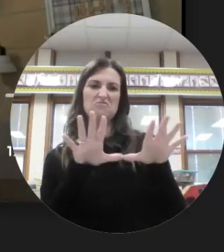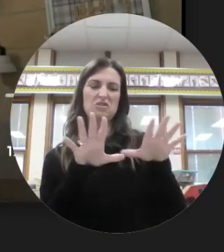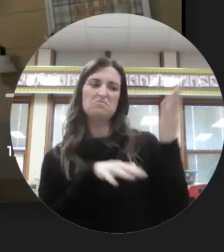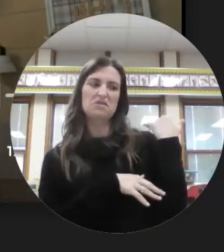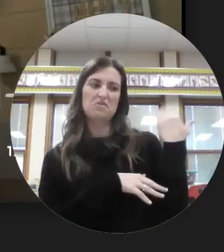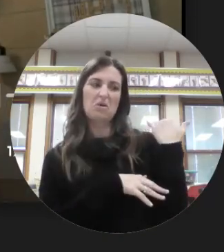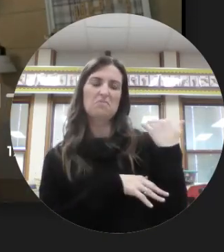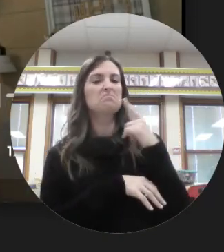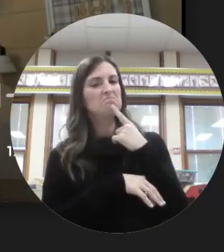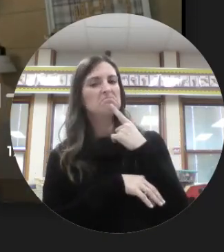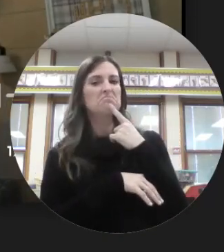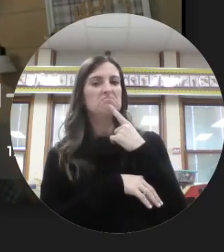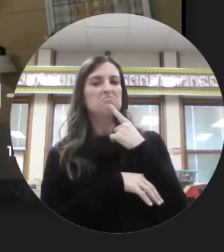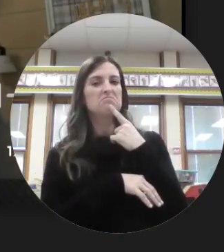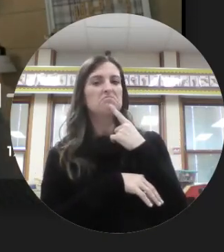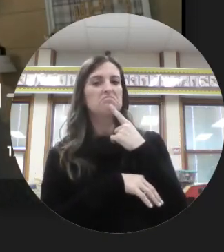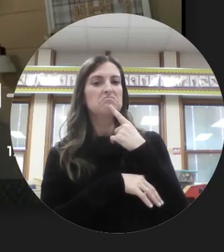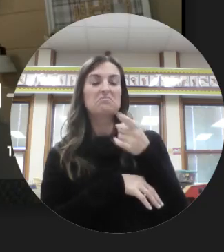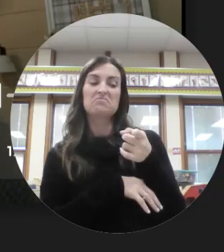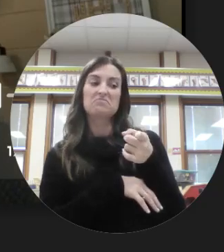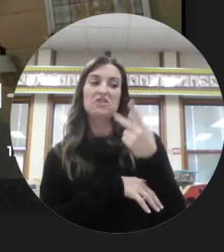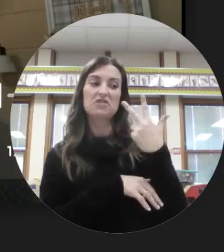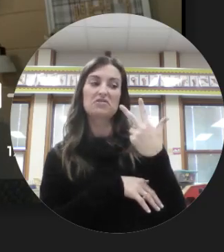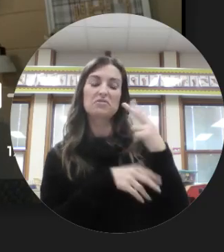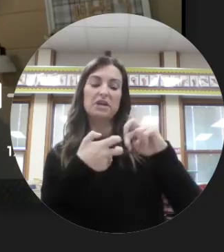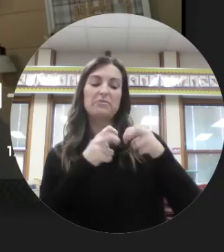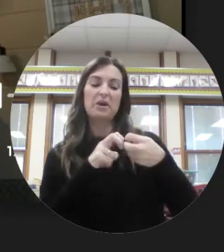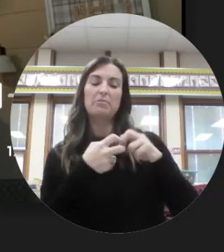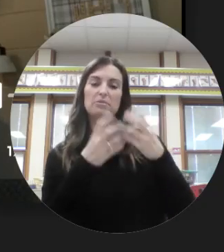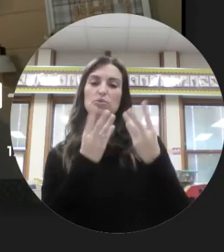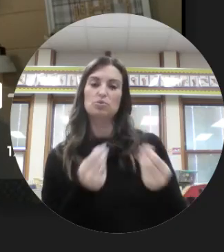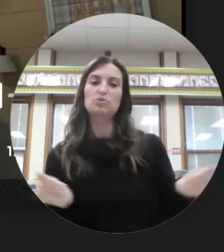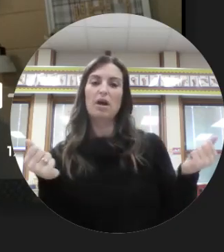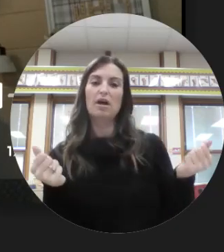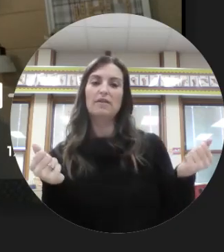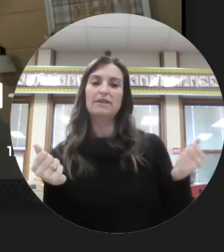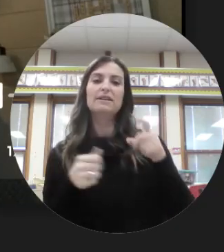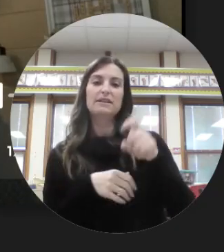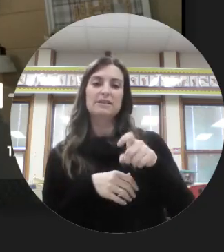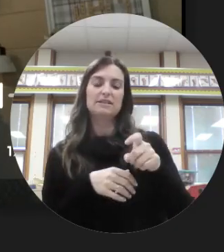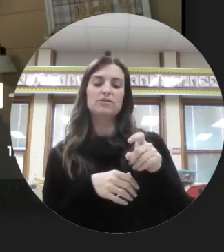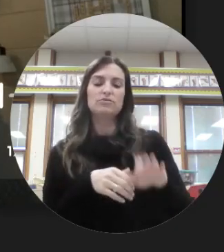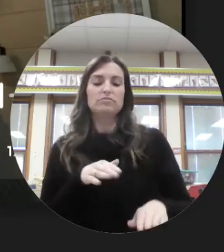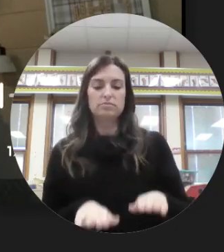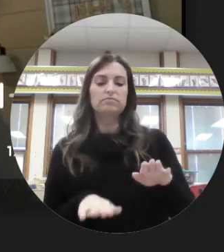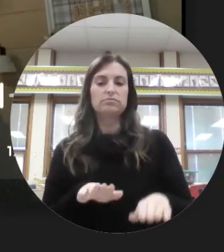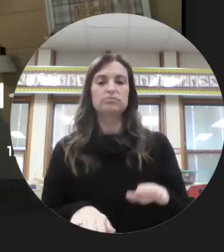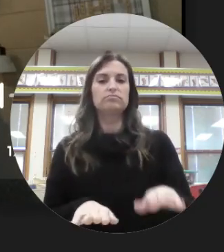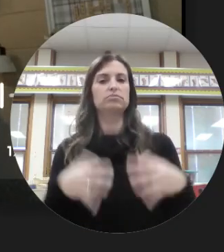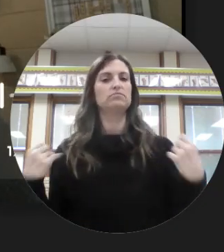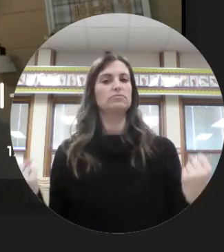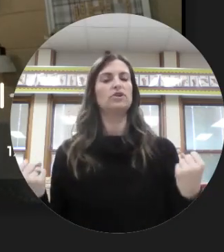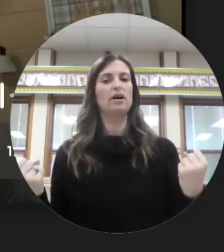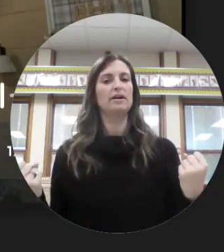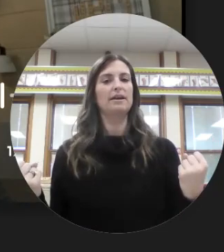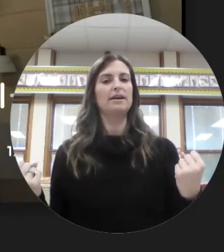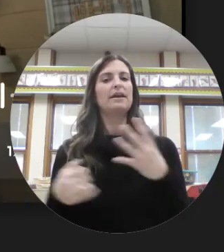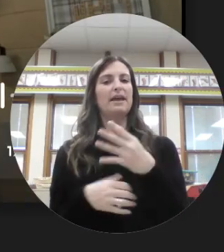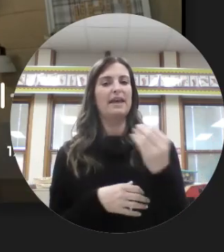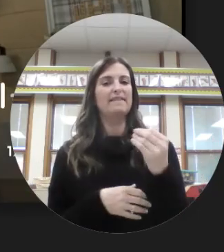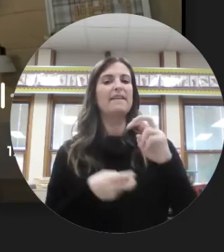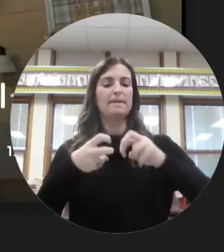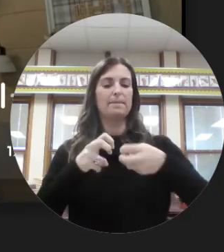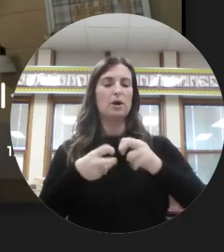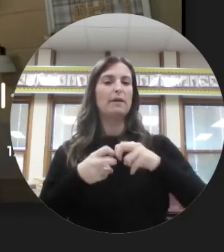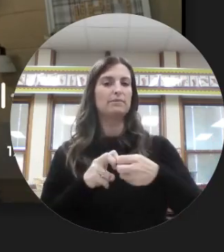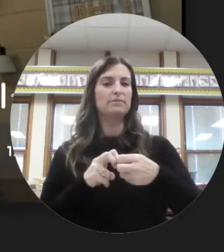muttered to himself. "There are really three problems to solve. The foot needs to grip the ground, it needs to be durable, and there's the issue of fixing it